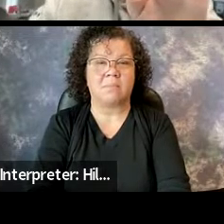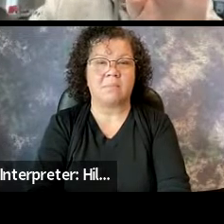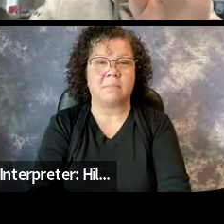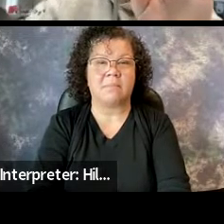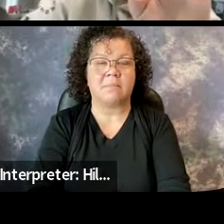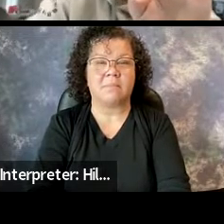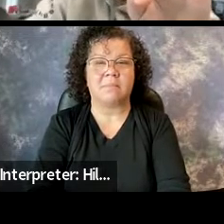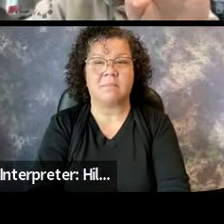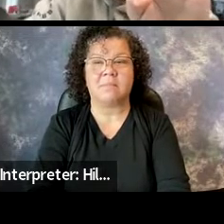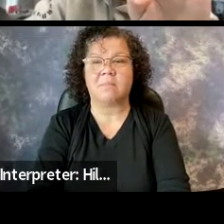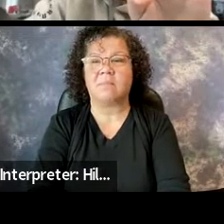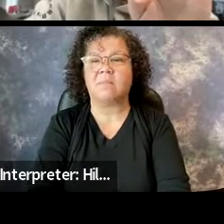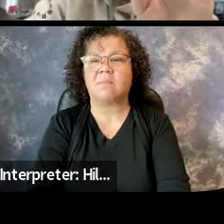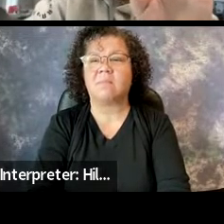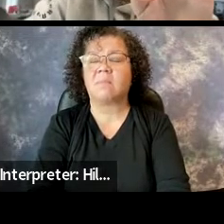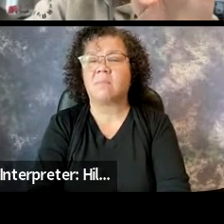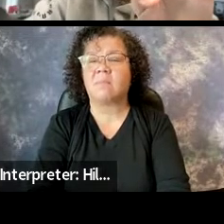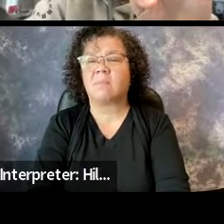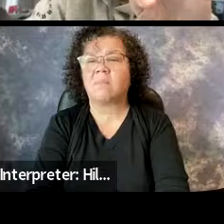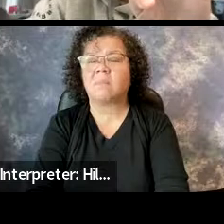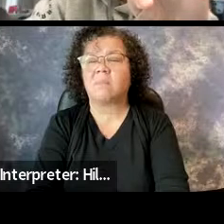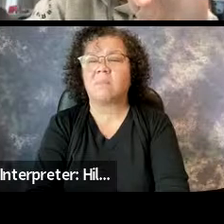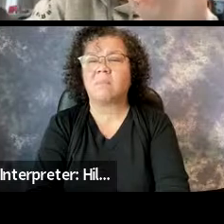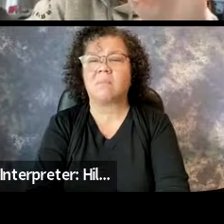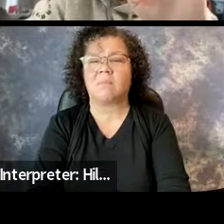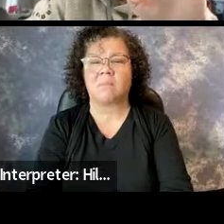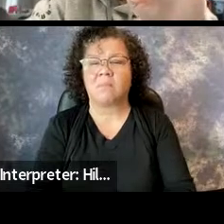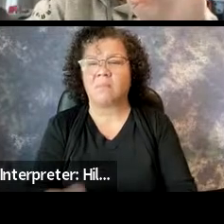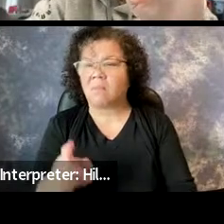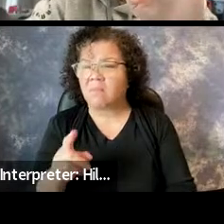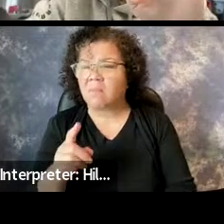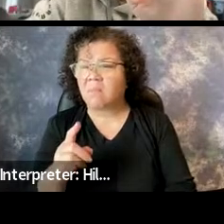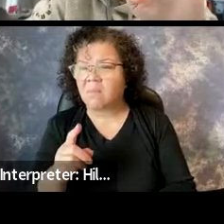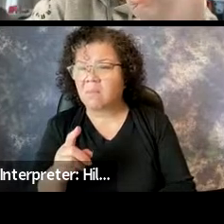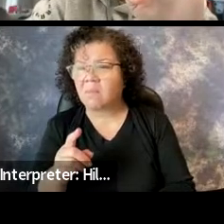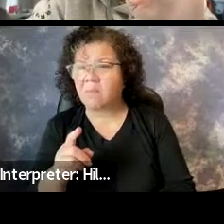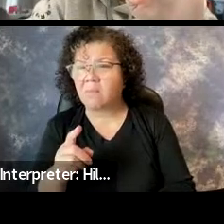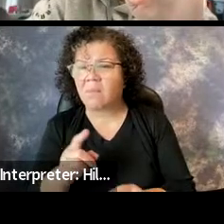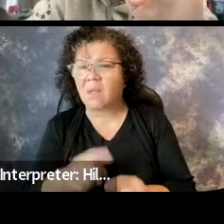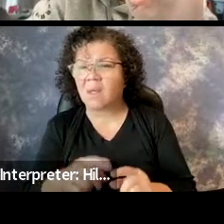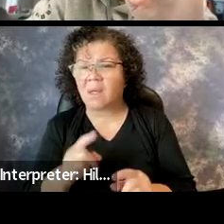And Walter, apologies, but I can't quite see what your vote is. Oh, okay.